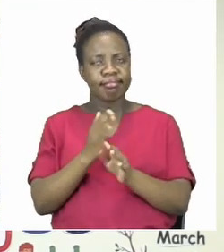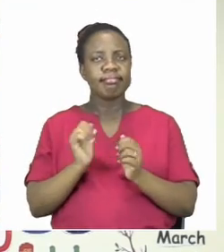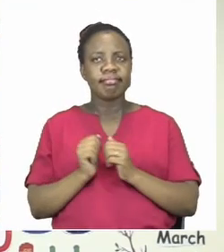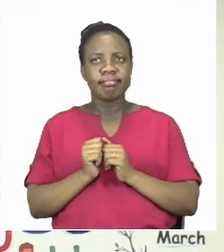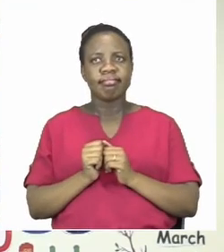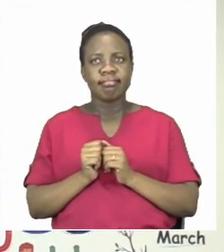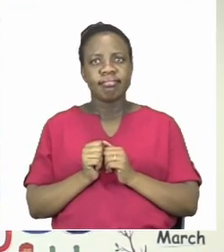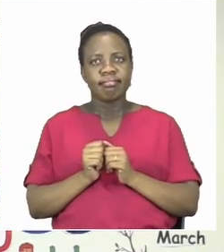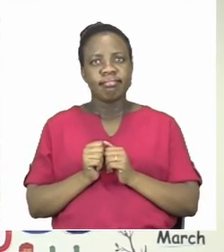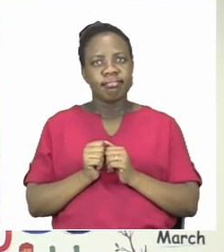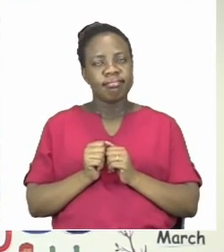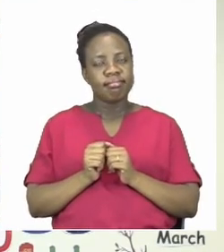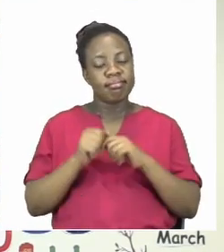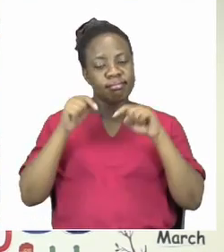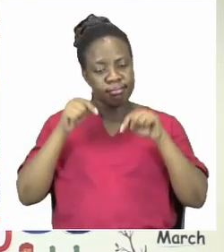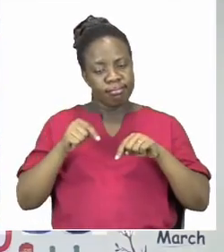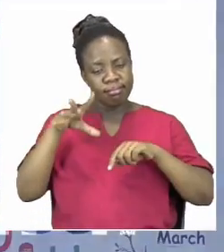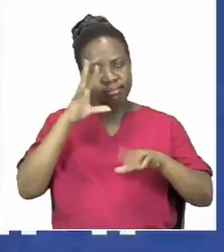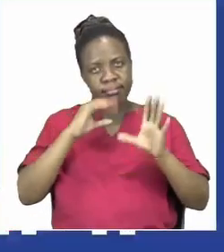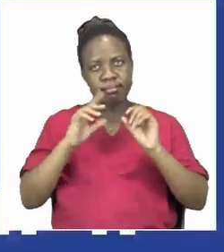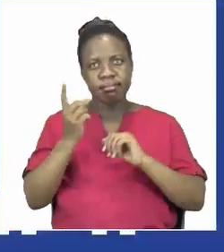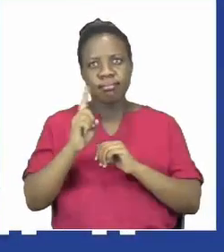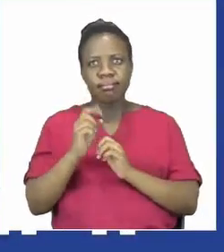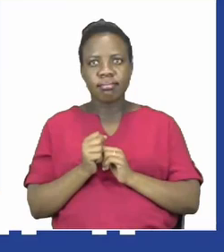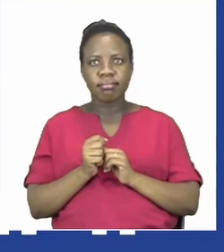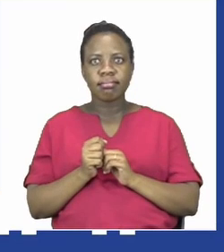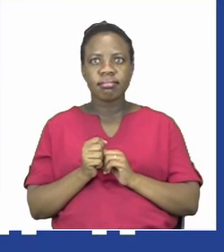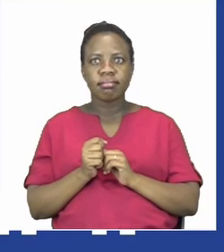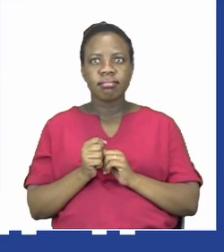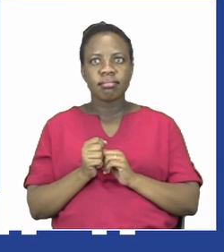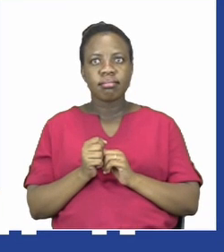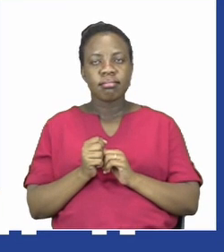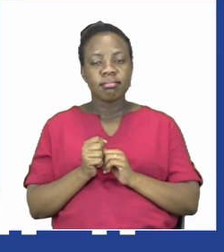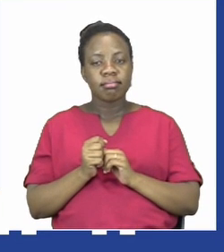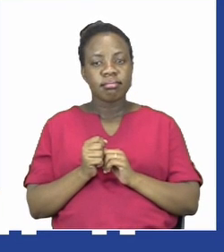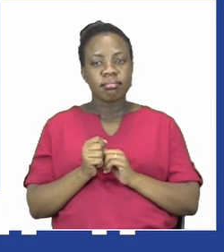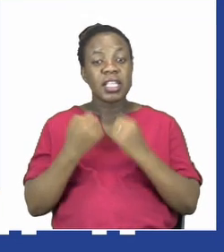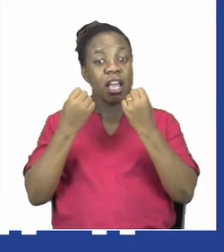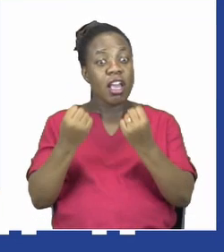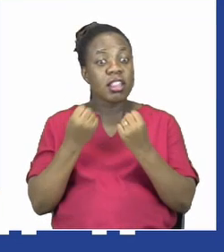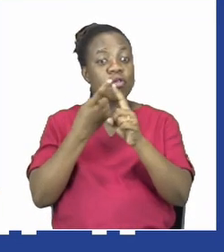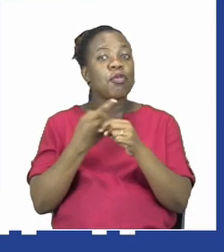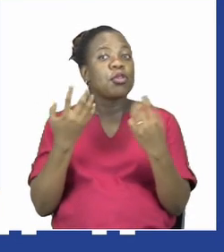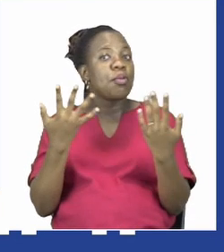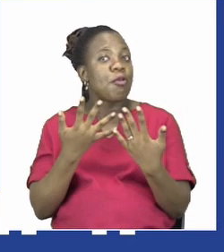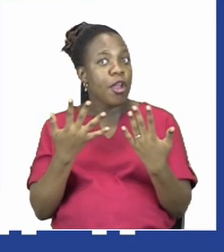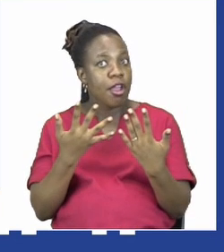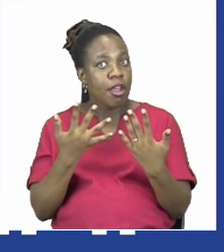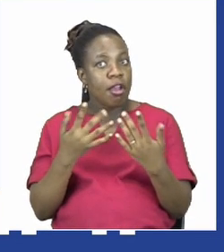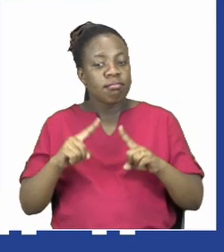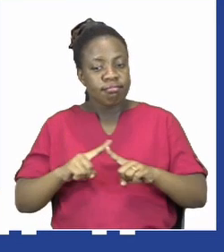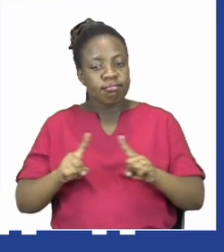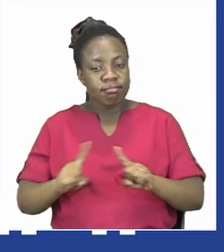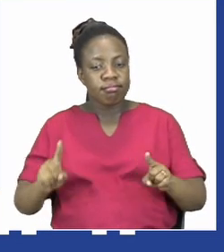Now let's see what we are going to learn about today. Today we will do sources of energy